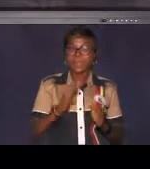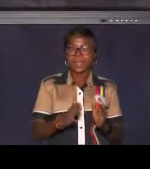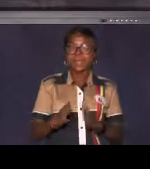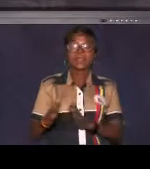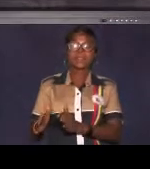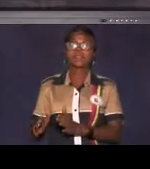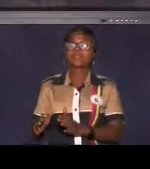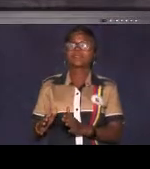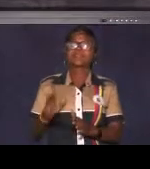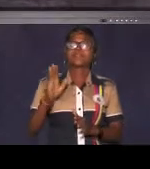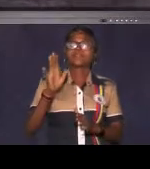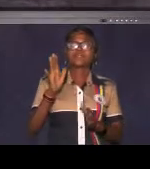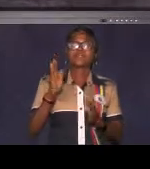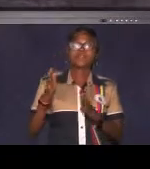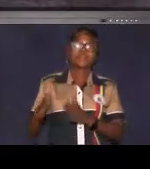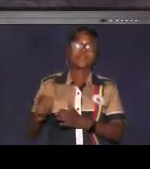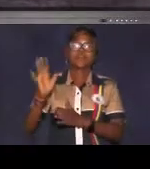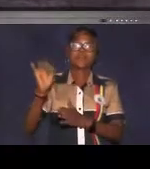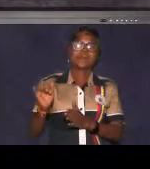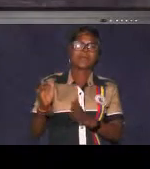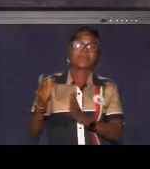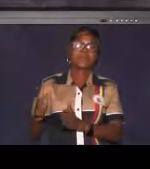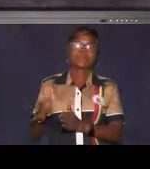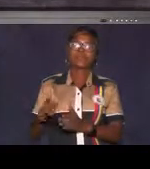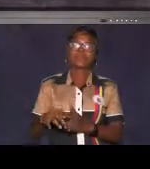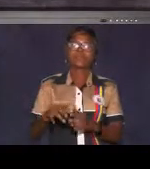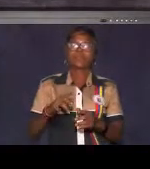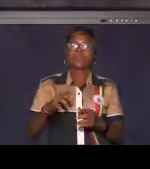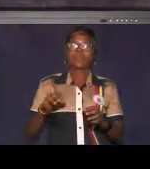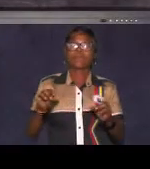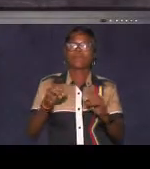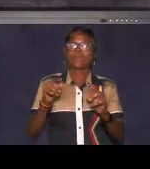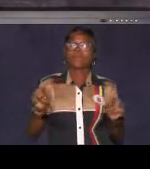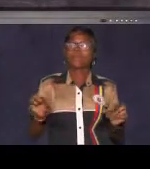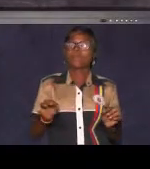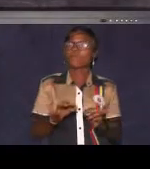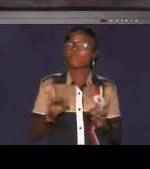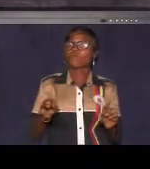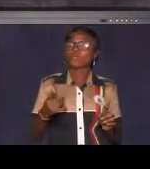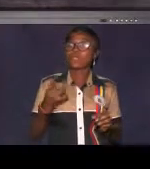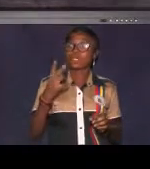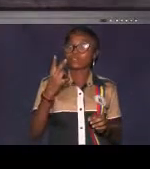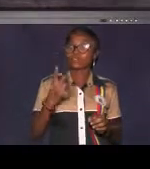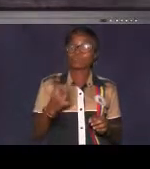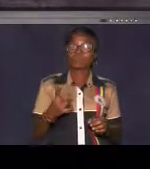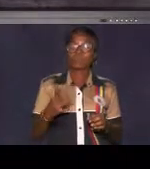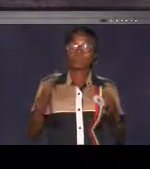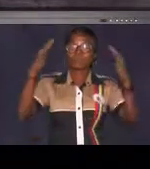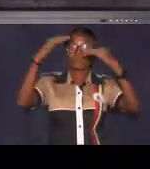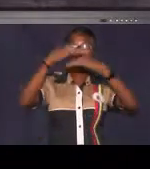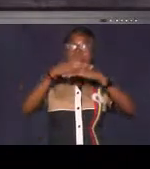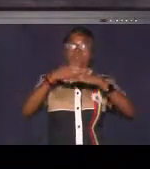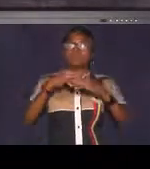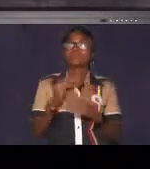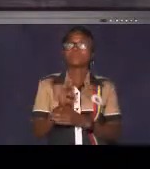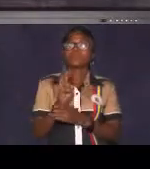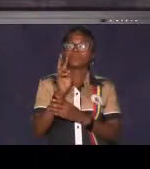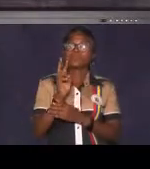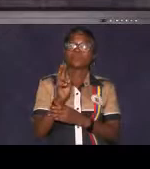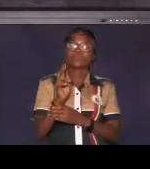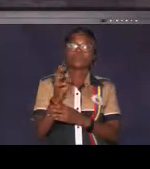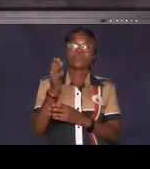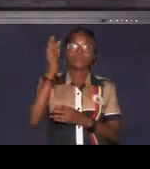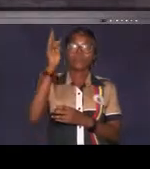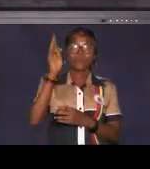side by side to form a square. So 4 is a square number, and the root is 2 because there are 2 boxes along the side. 2